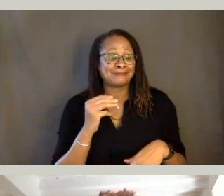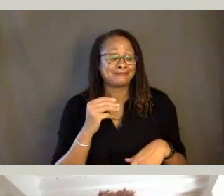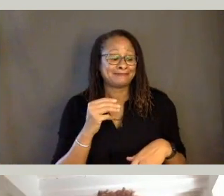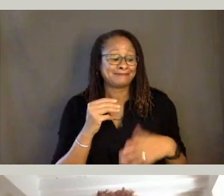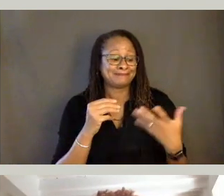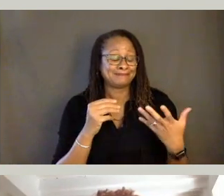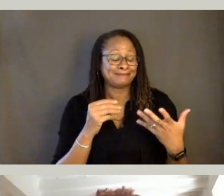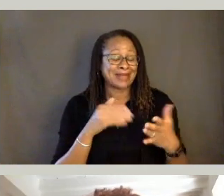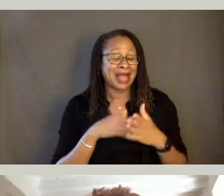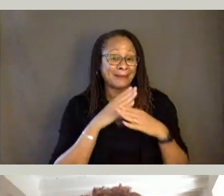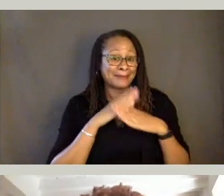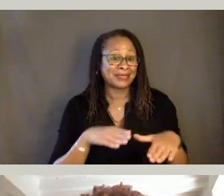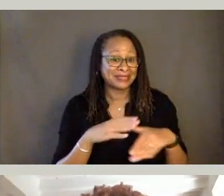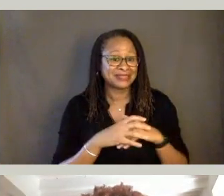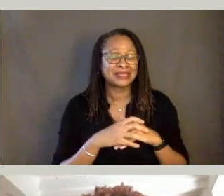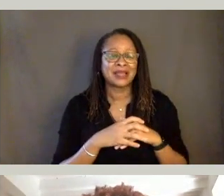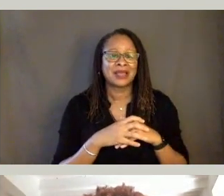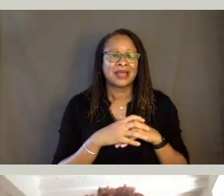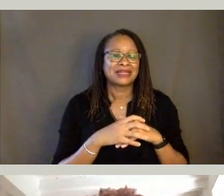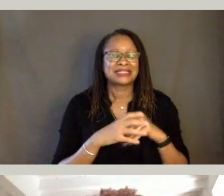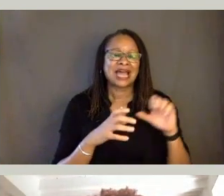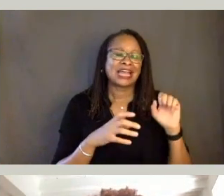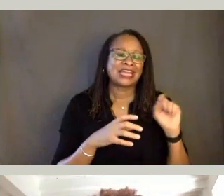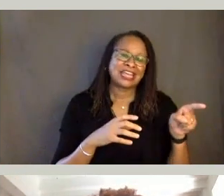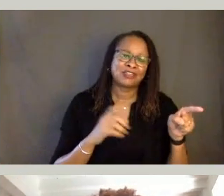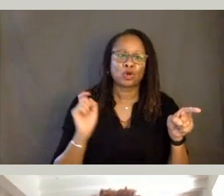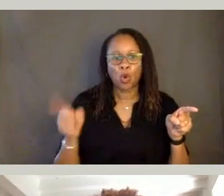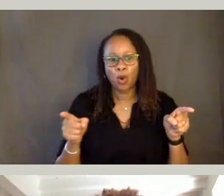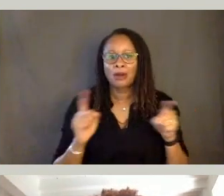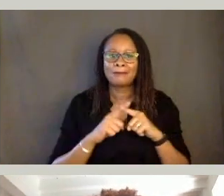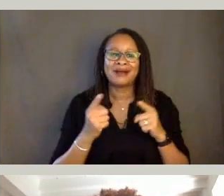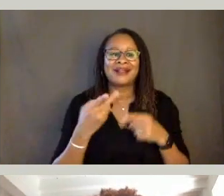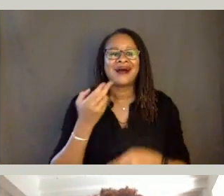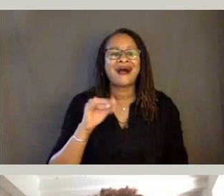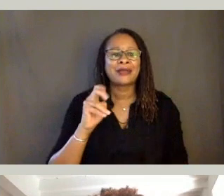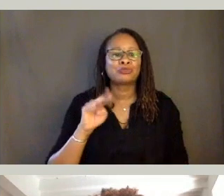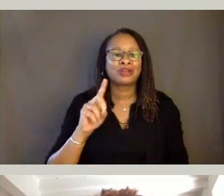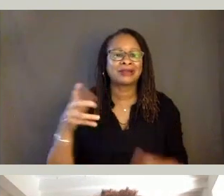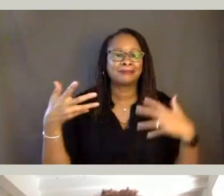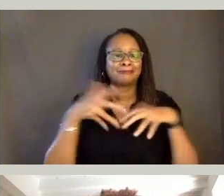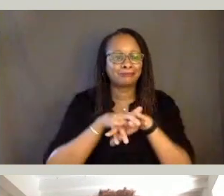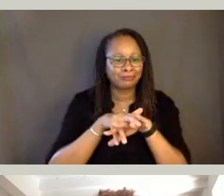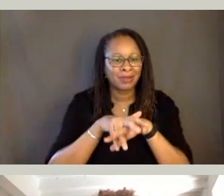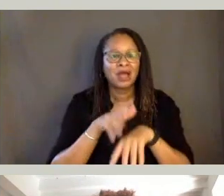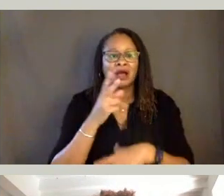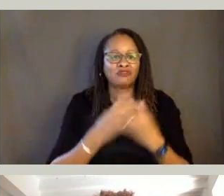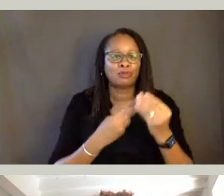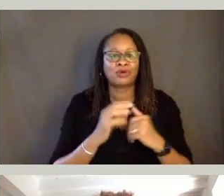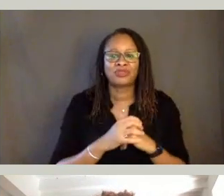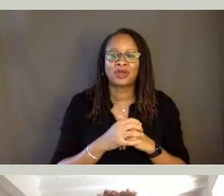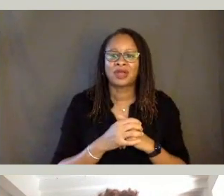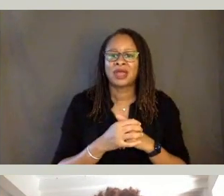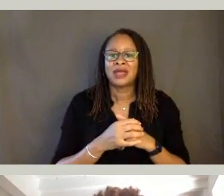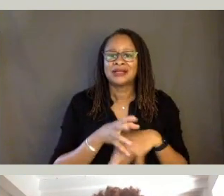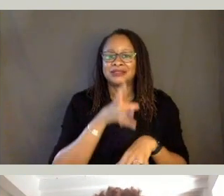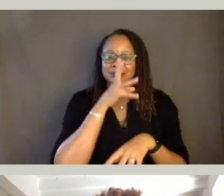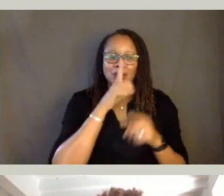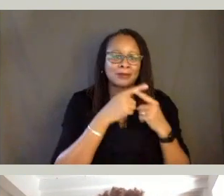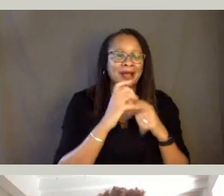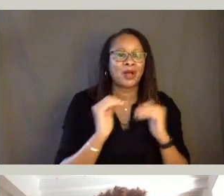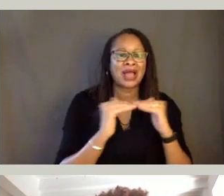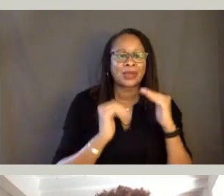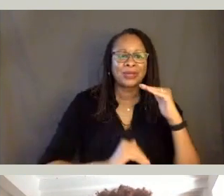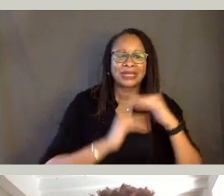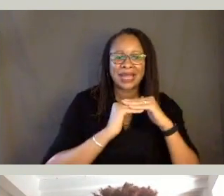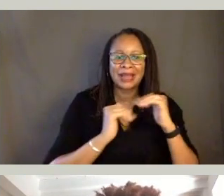or when we're talking about hybrid financing models. So, you know, in you know, it's thinking about equity caps. You